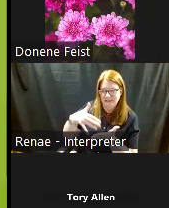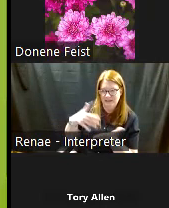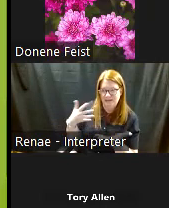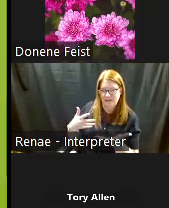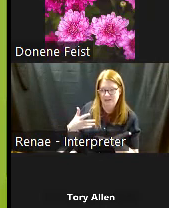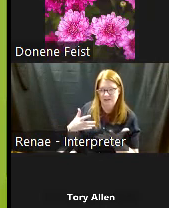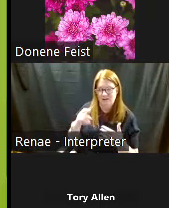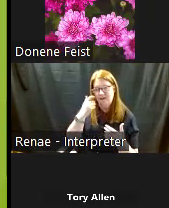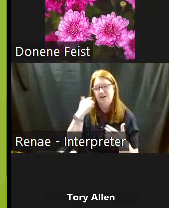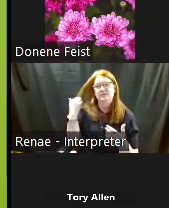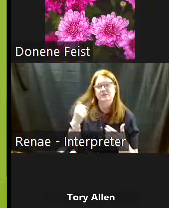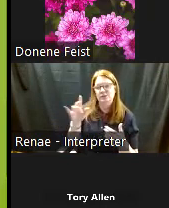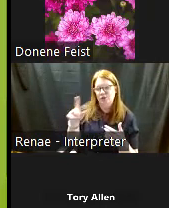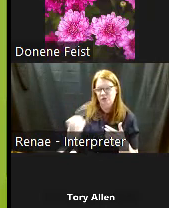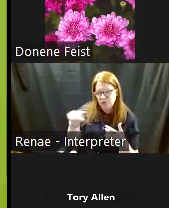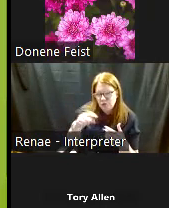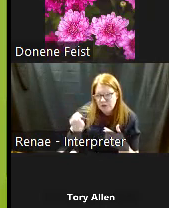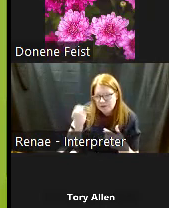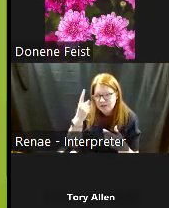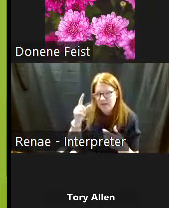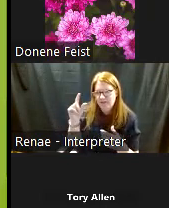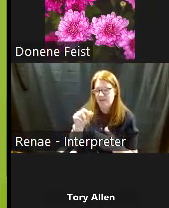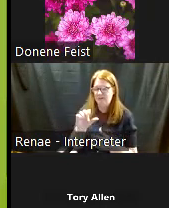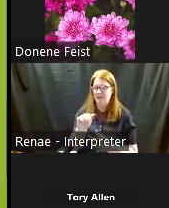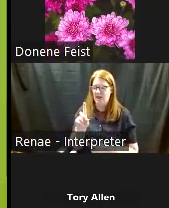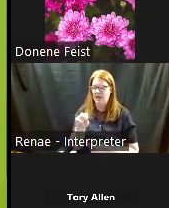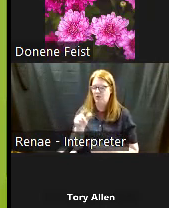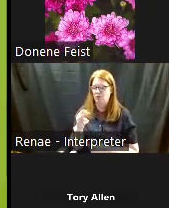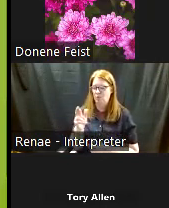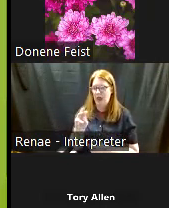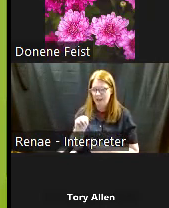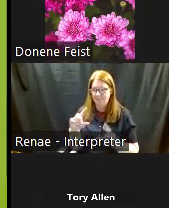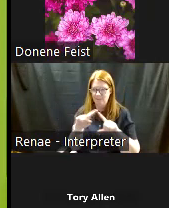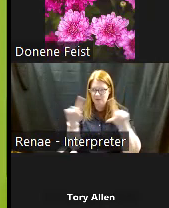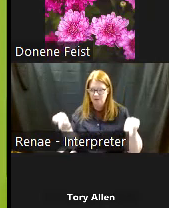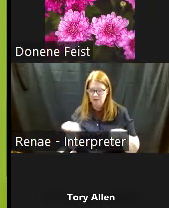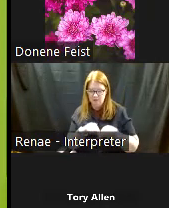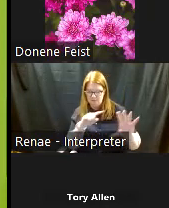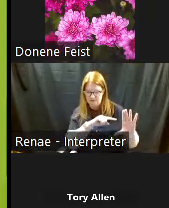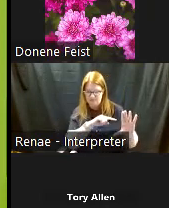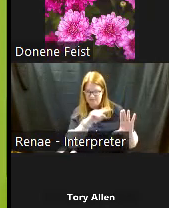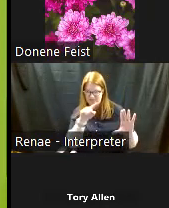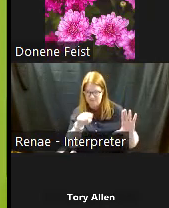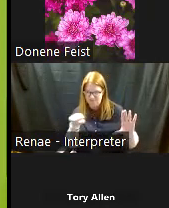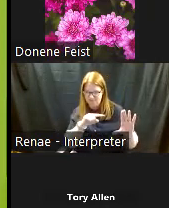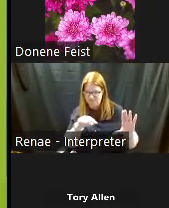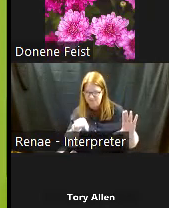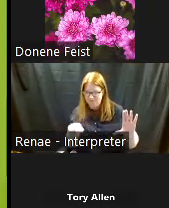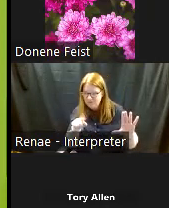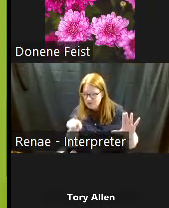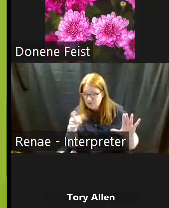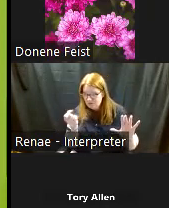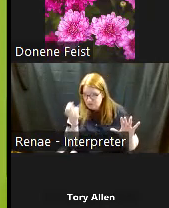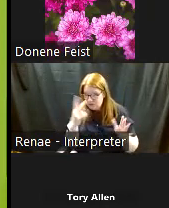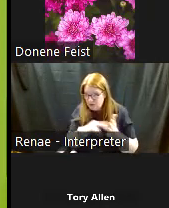is the audiogram? Do you understand what the audiogram means? There's been a lot of research into that kind of in the field in the last 5 to 10 years. And